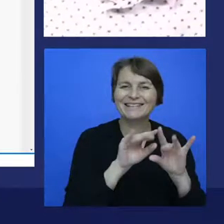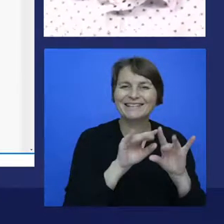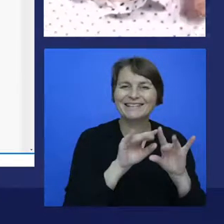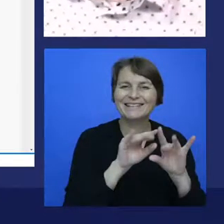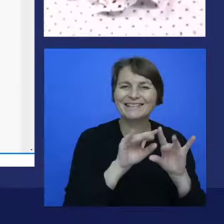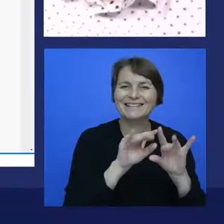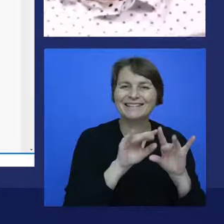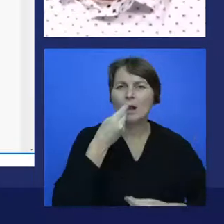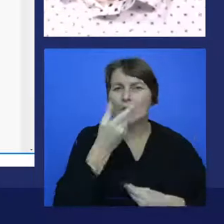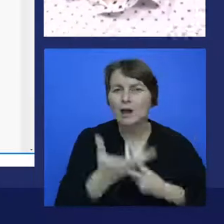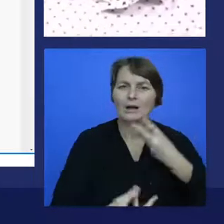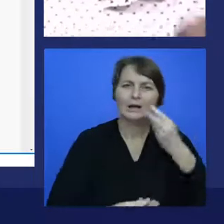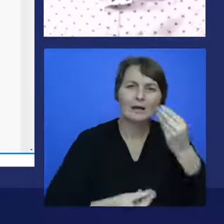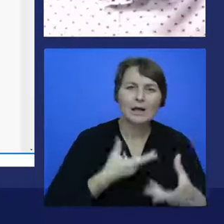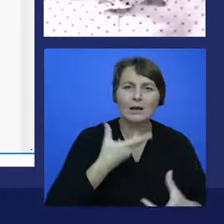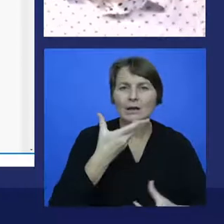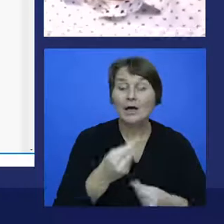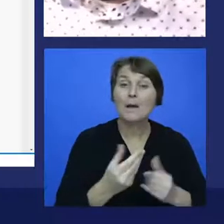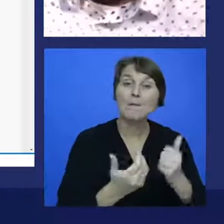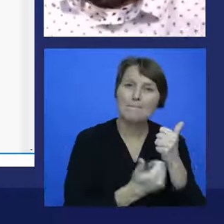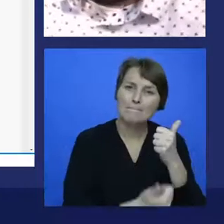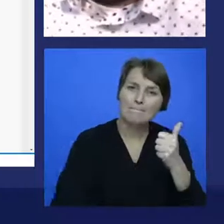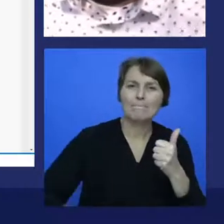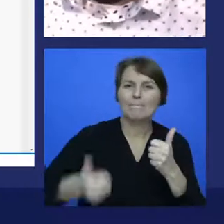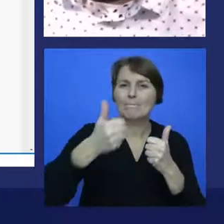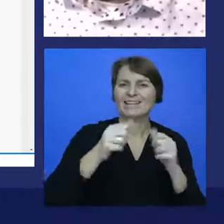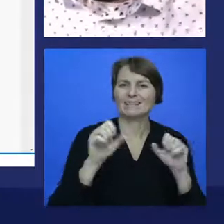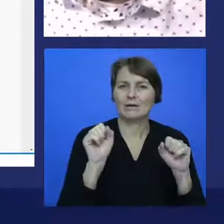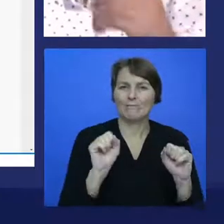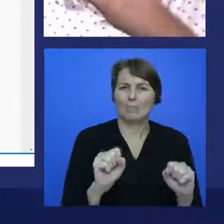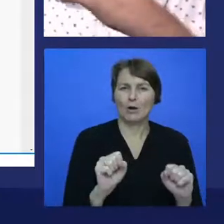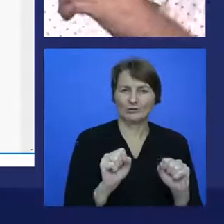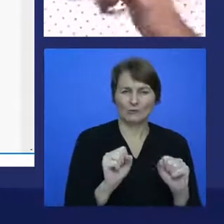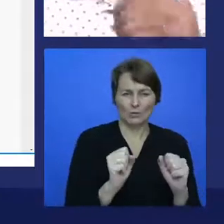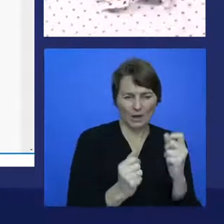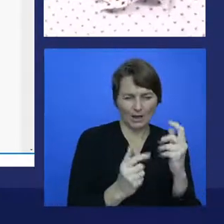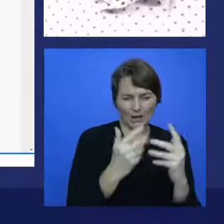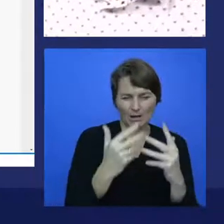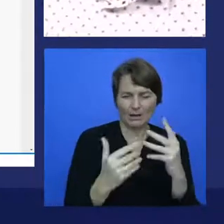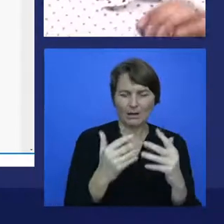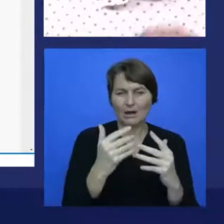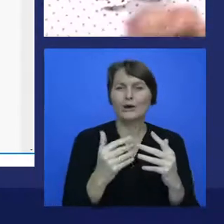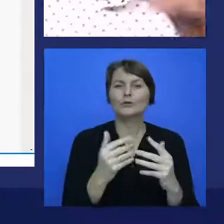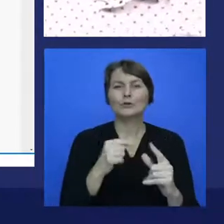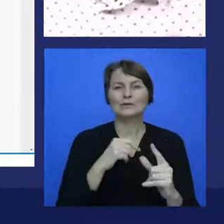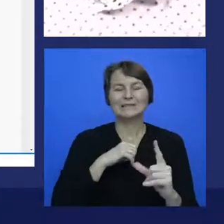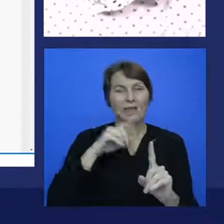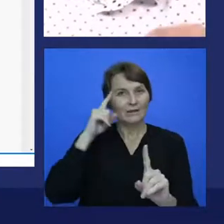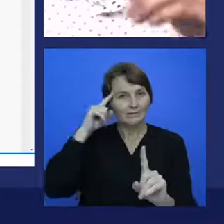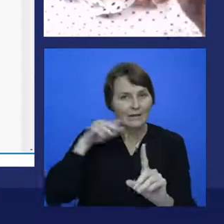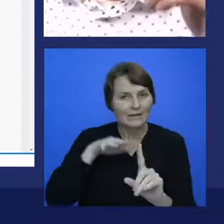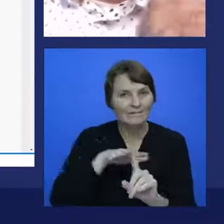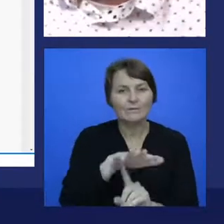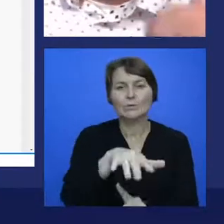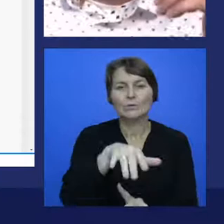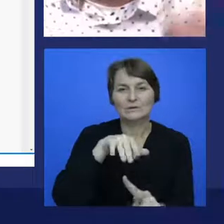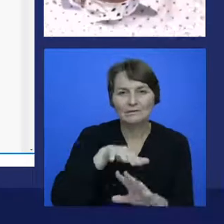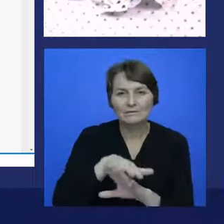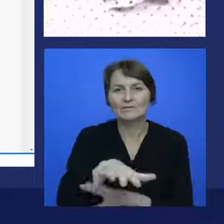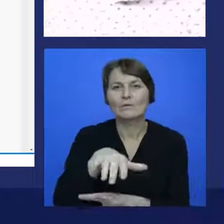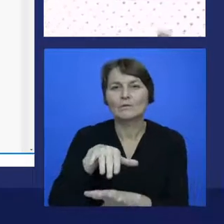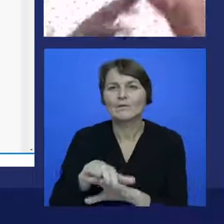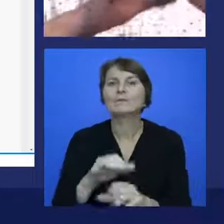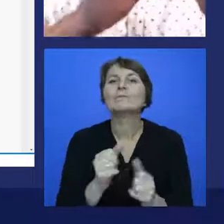create the best possible numbers, weights, and biases in order to optimize the